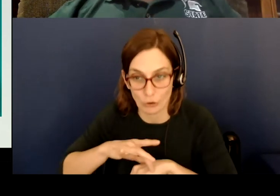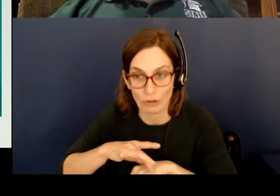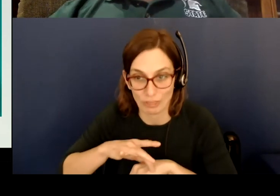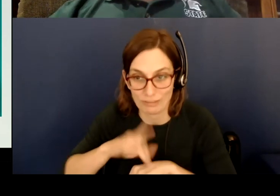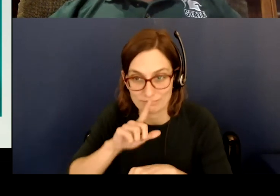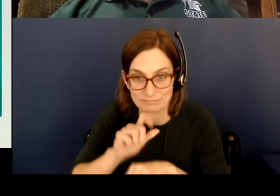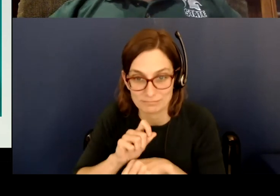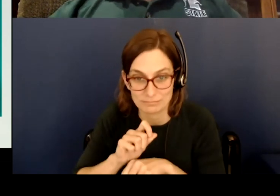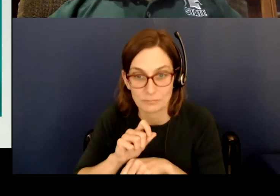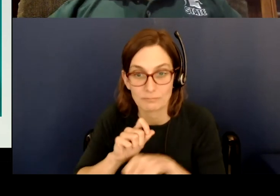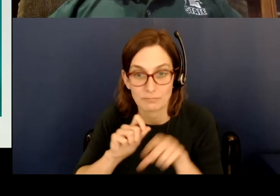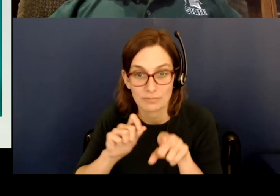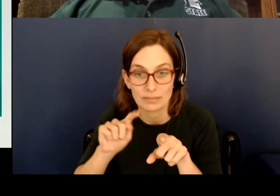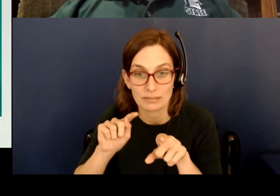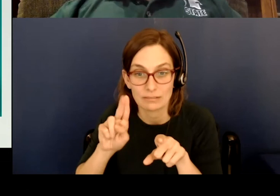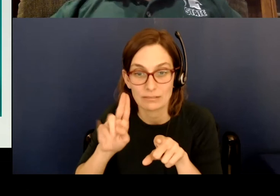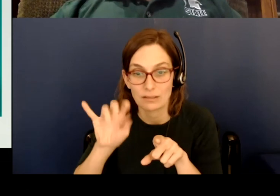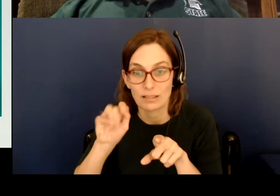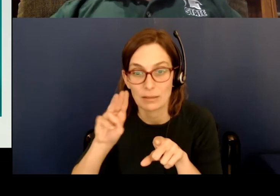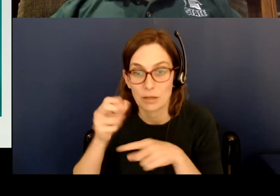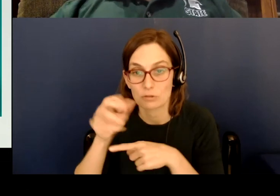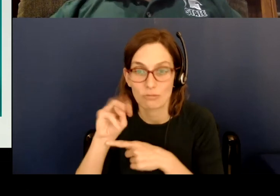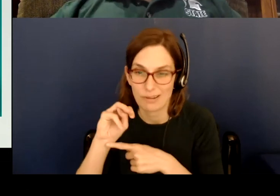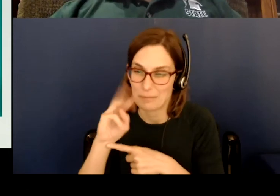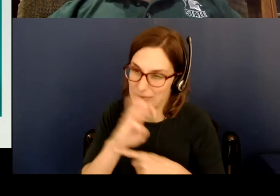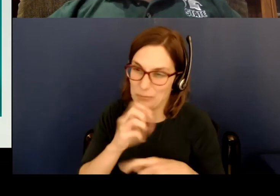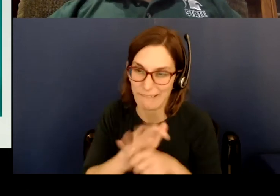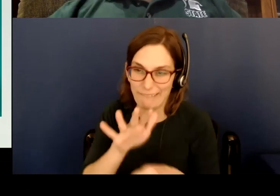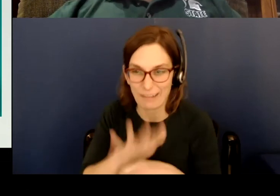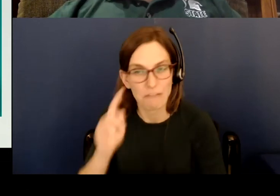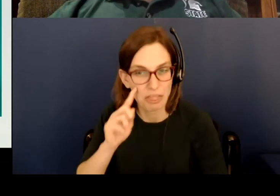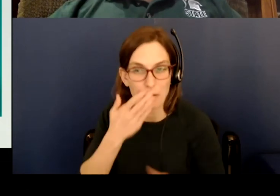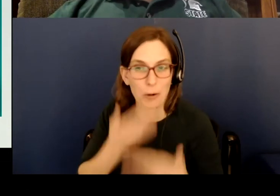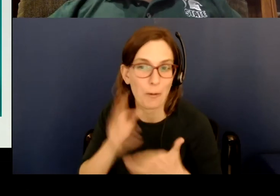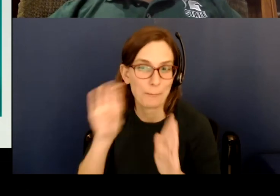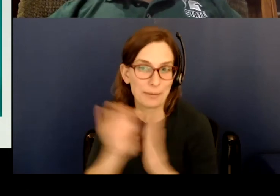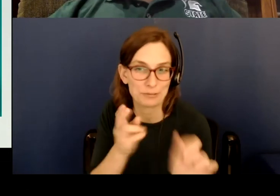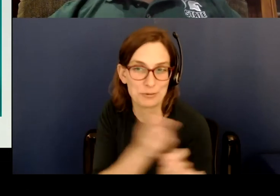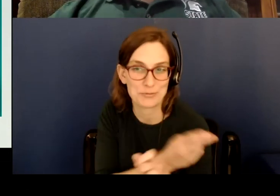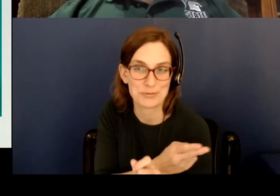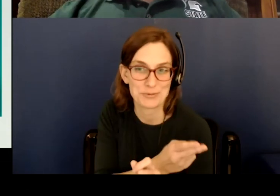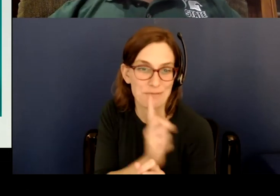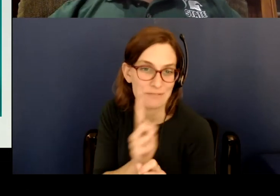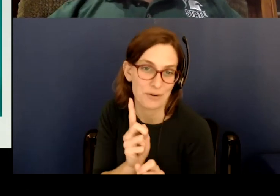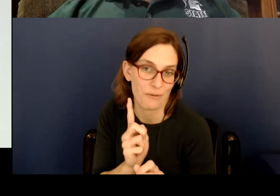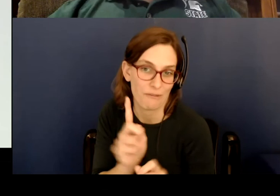the Tully monstrum. But it's weird enough that I thought I would use this as